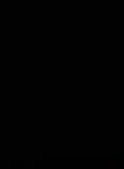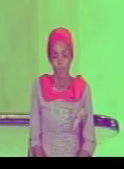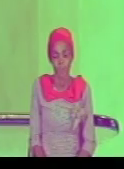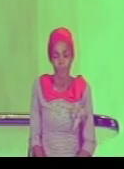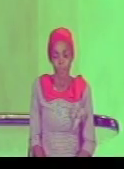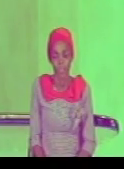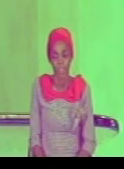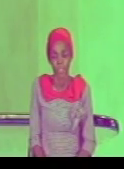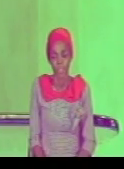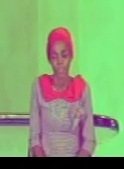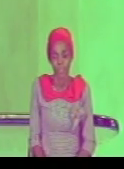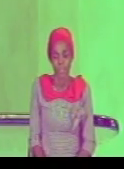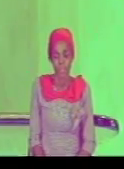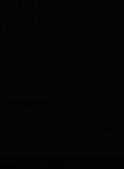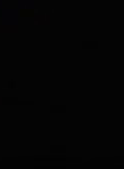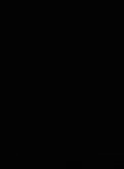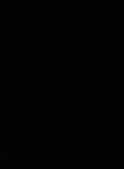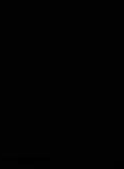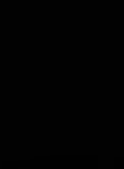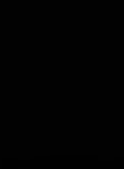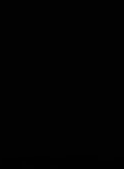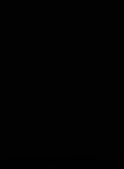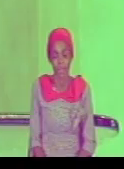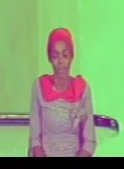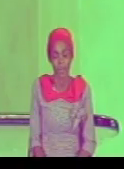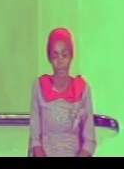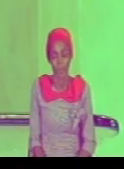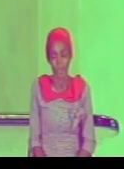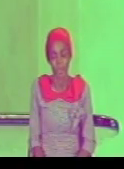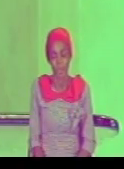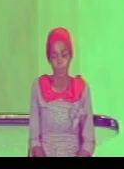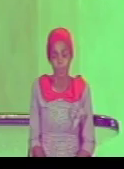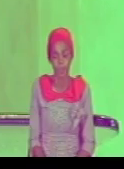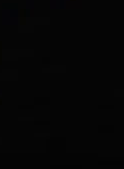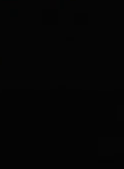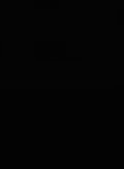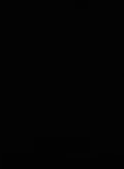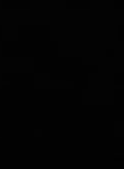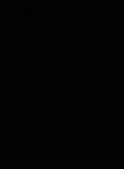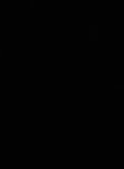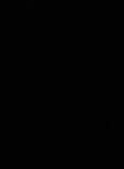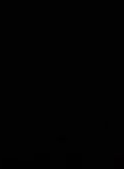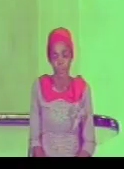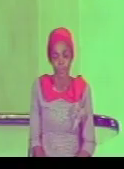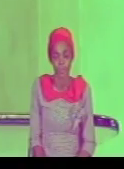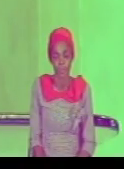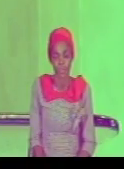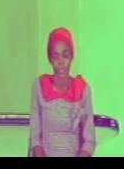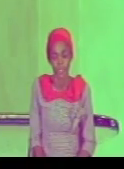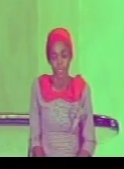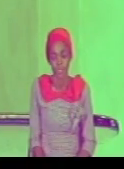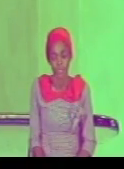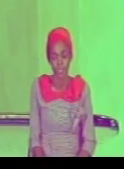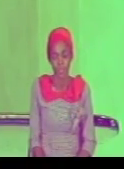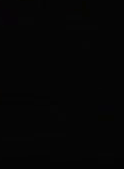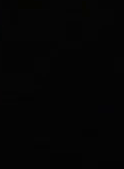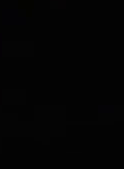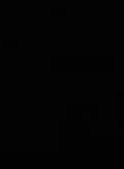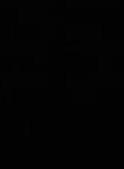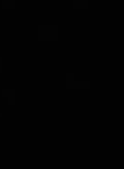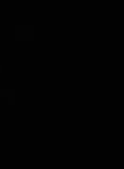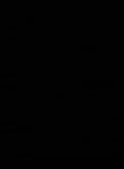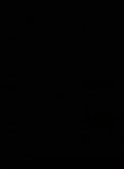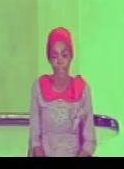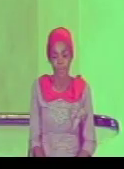you because he's not him. Jesus cannot lie. His word must